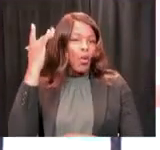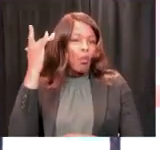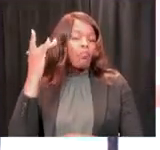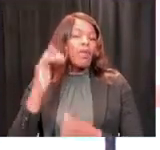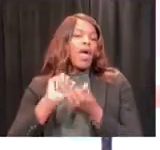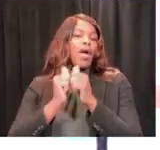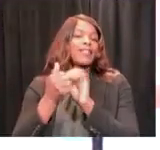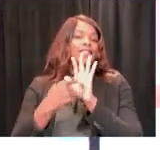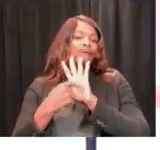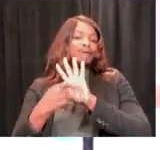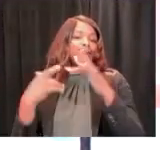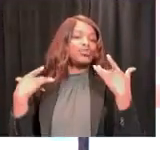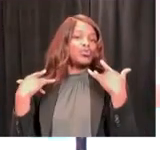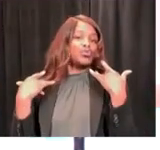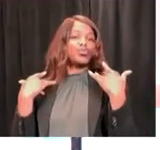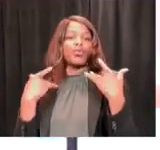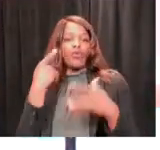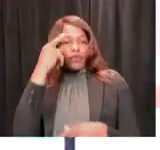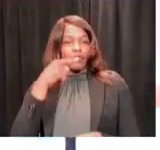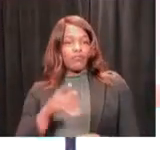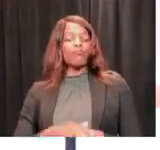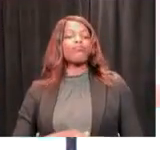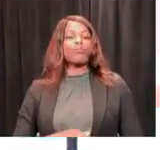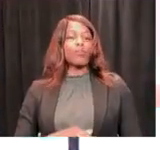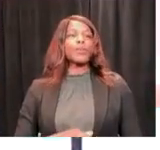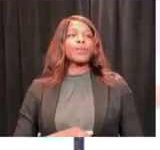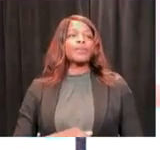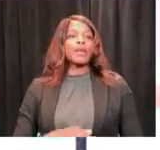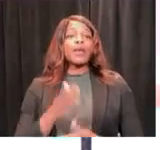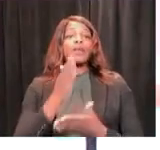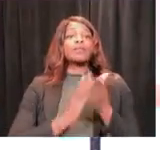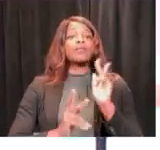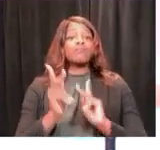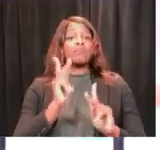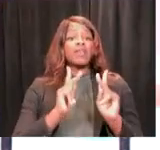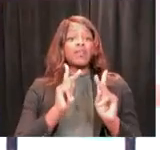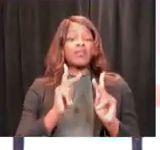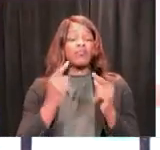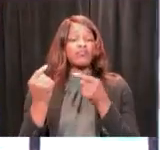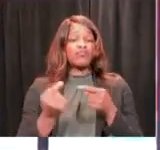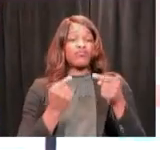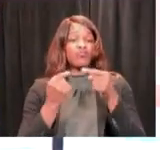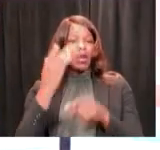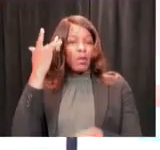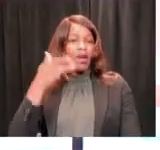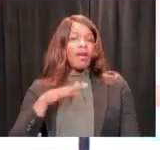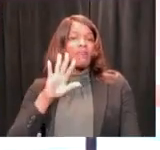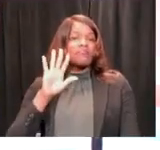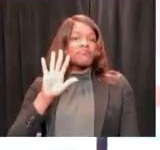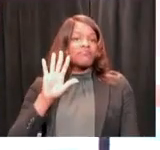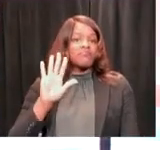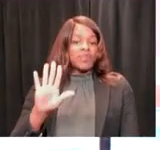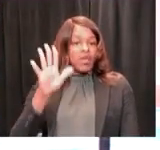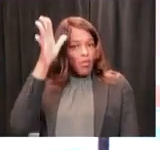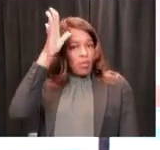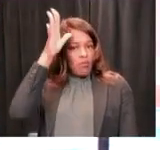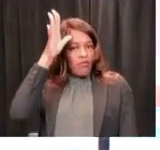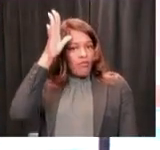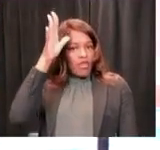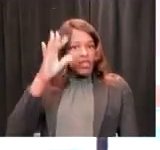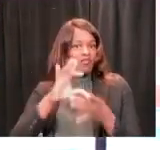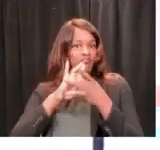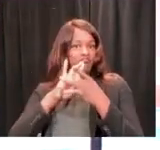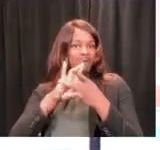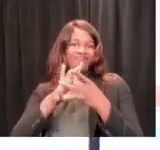And in some cases, some people have baggage because their father, the relationship with your father was not